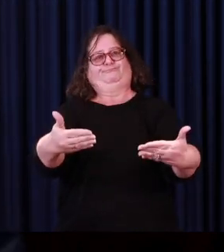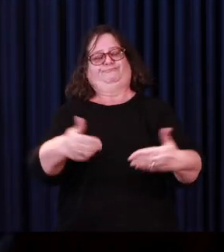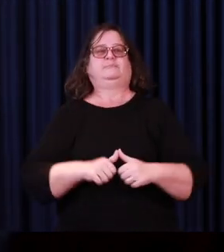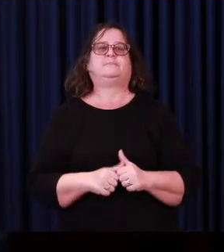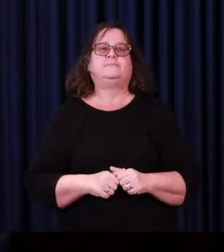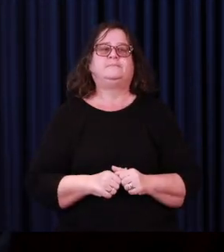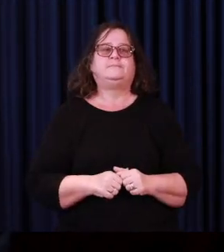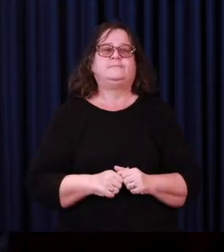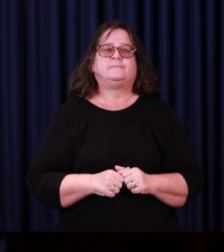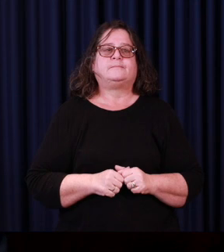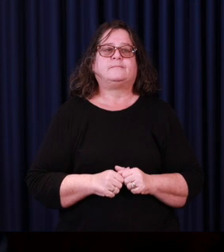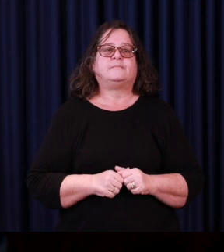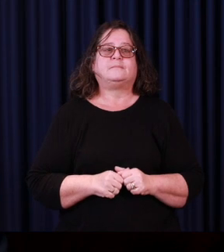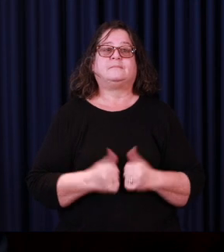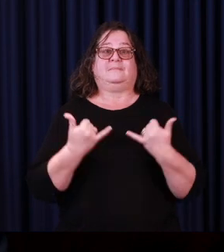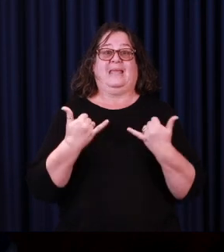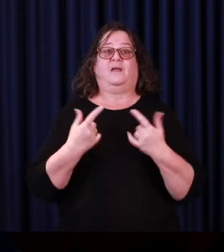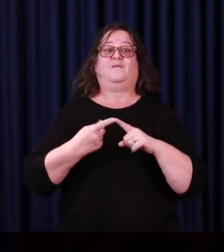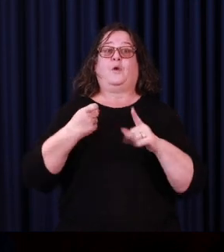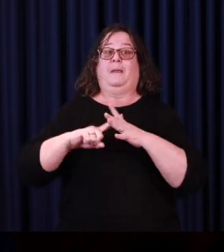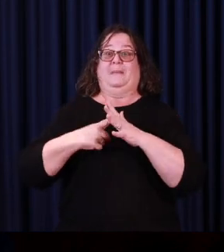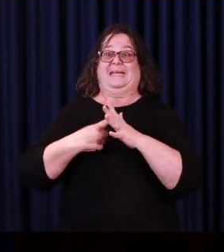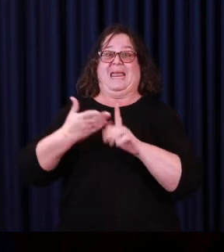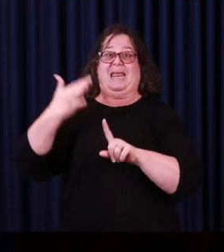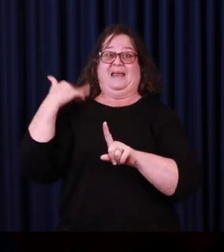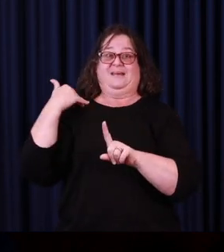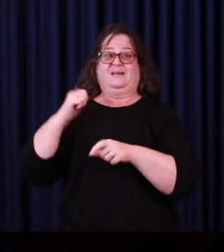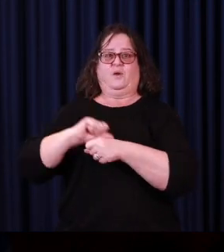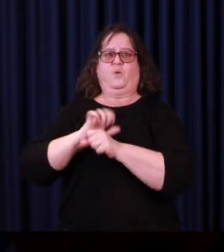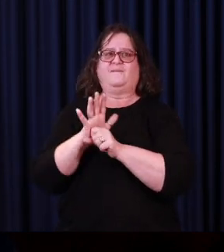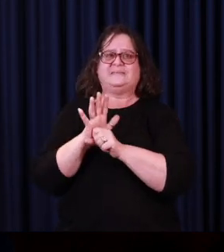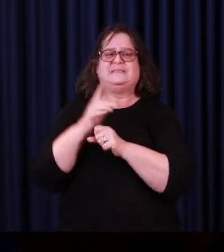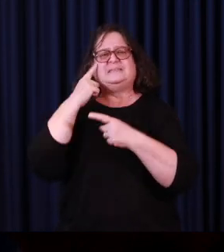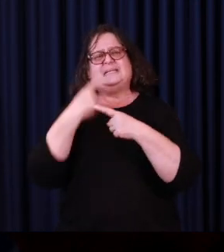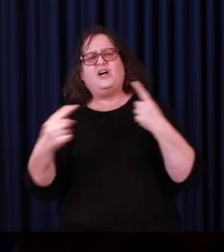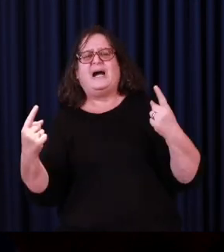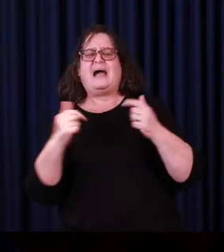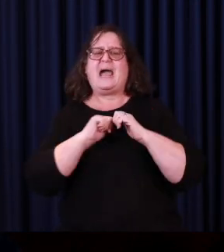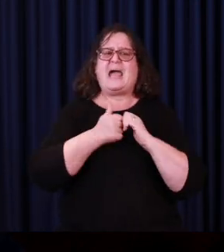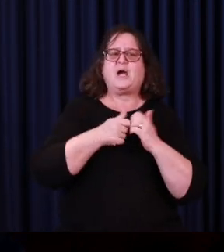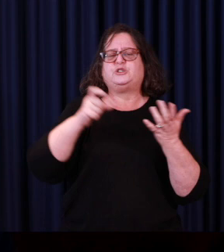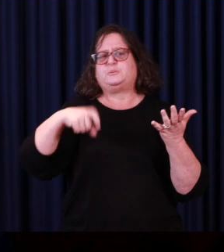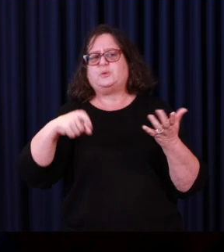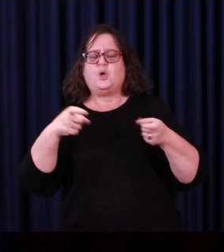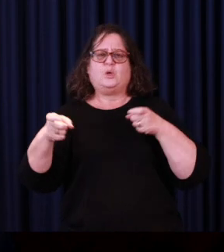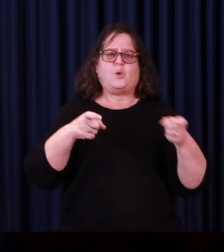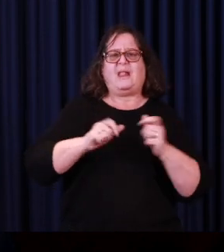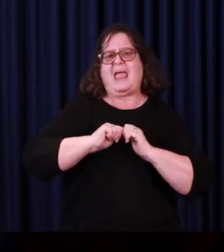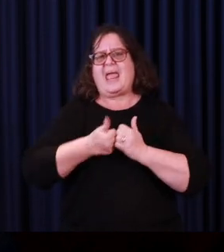From the very outset of COVID-19, there have been disagreements about how to deal with it. And in